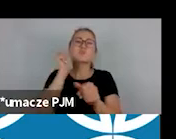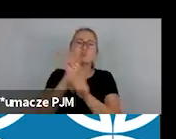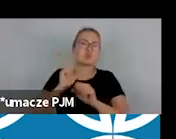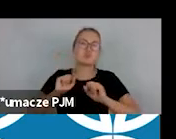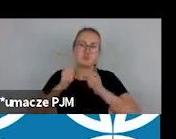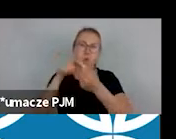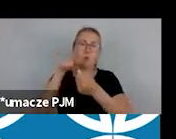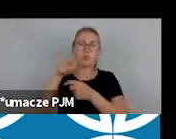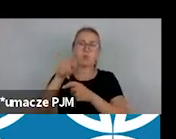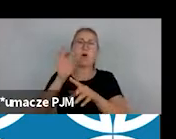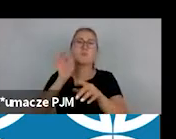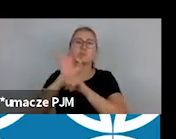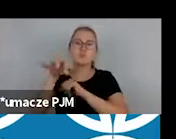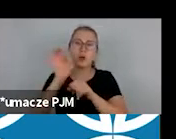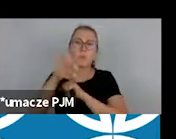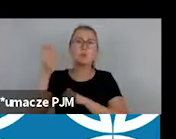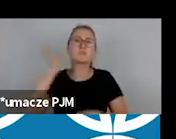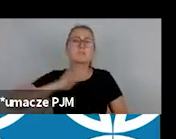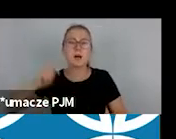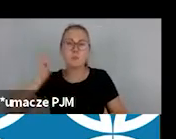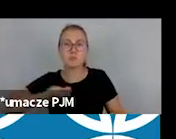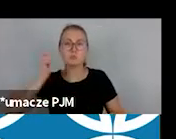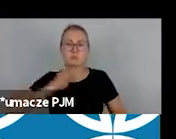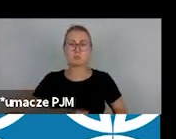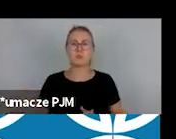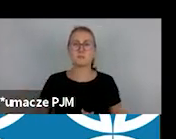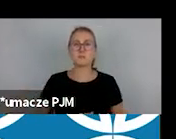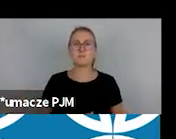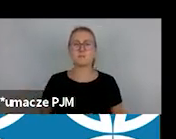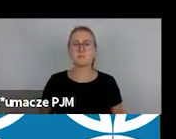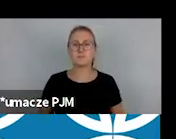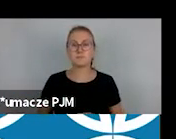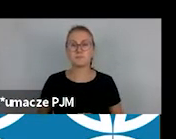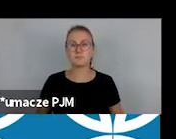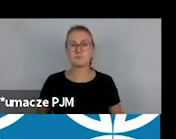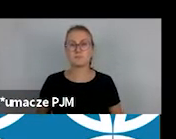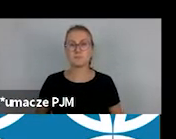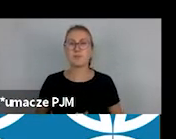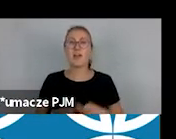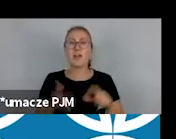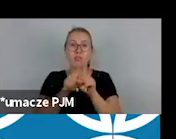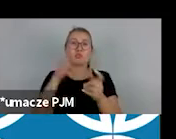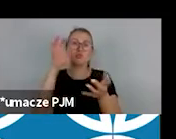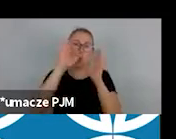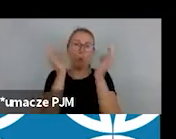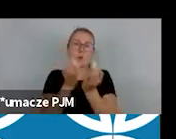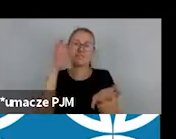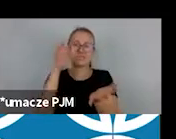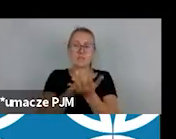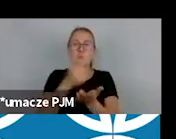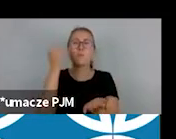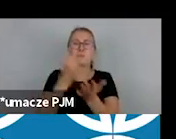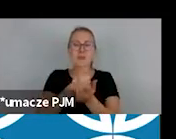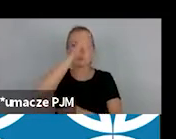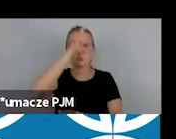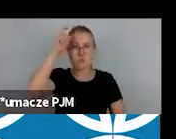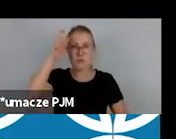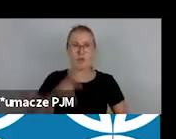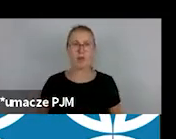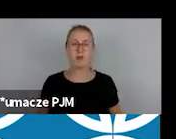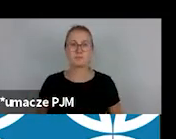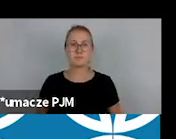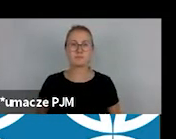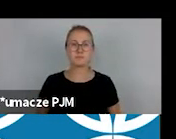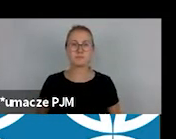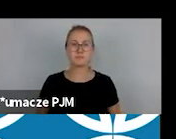strong focus on human rights. And the picture you see there is, of course, the Human Rights Council in Geneva, and we use the